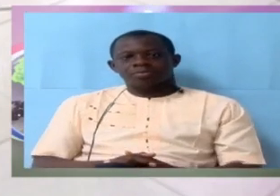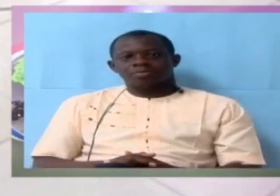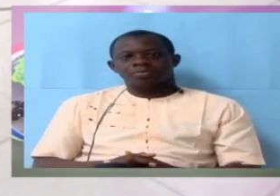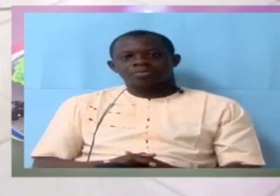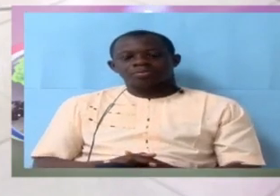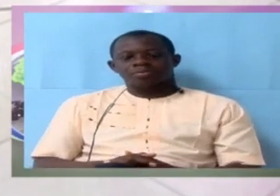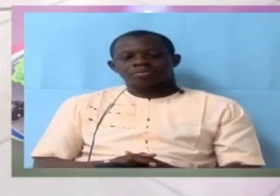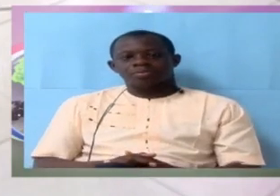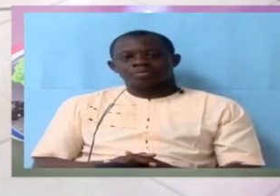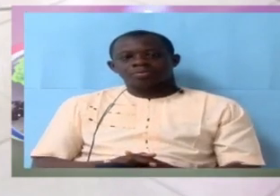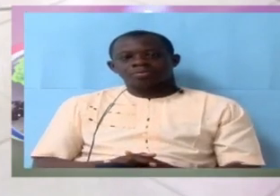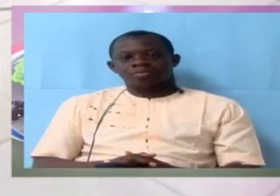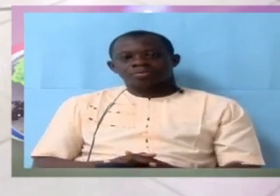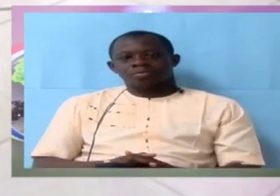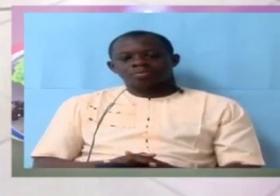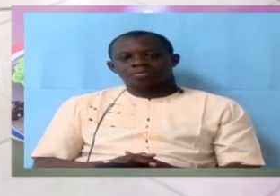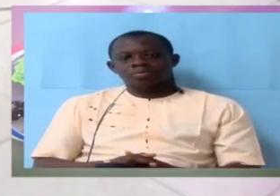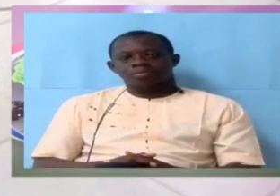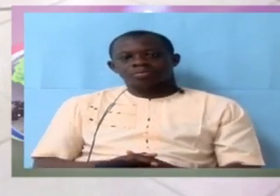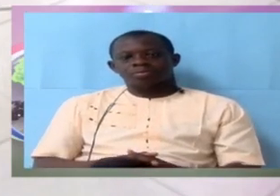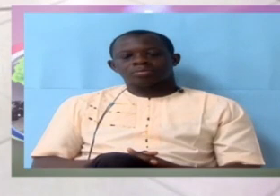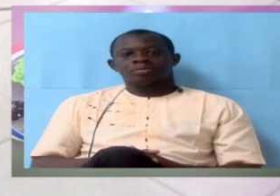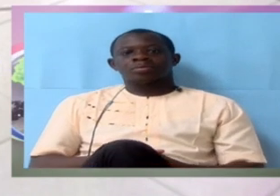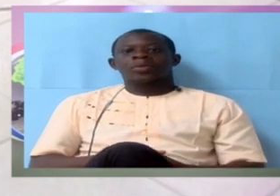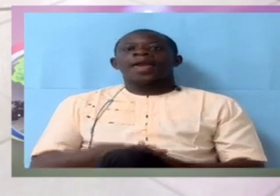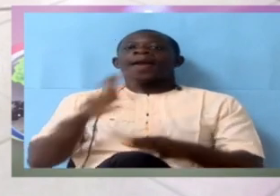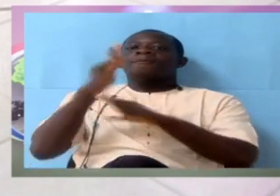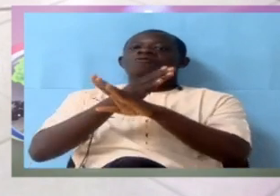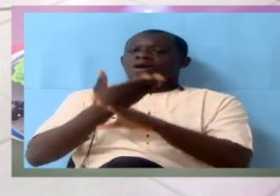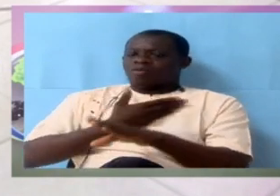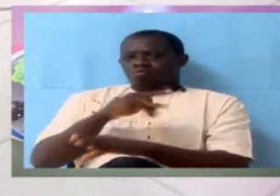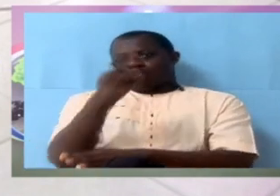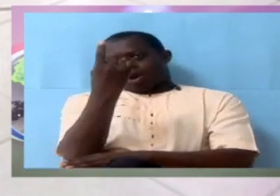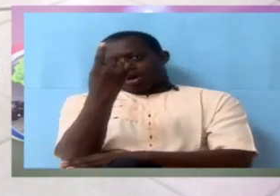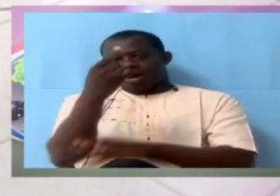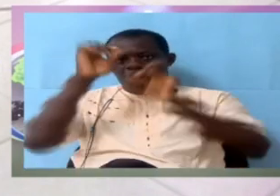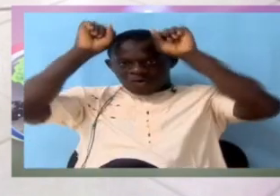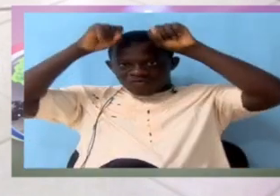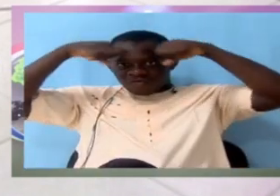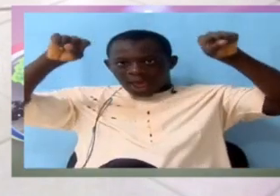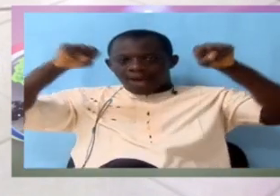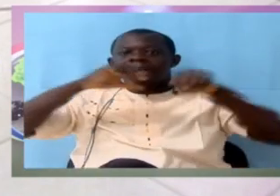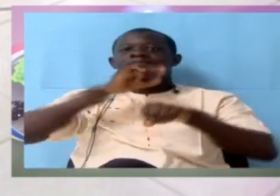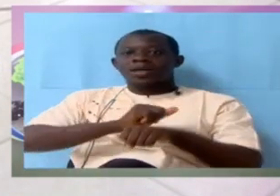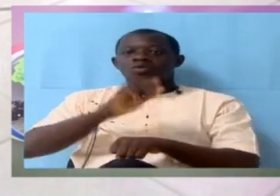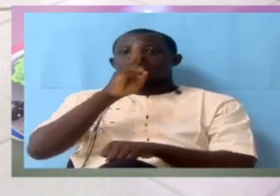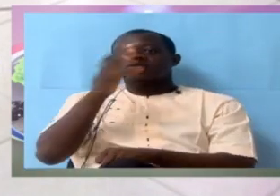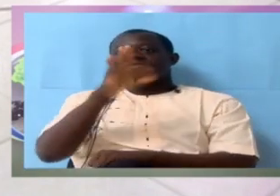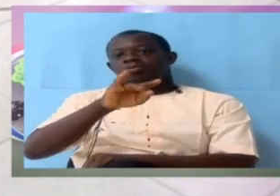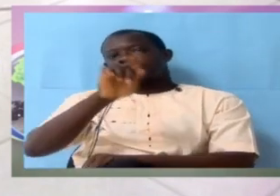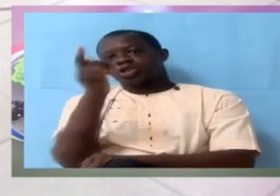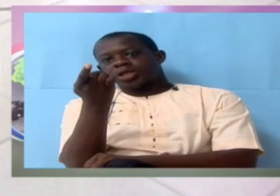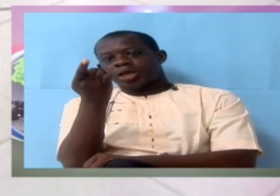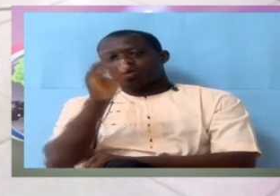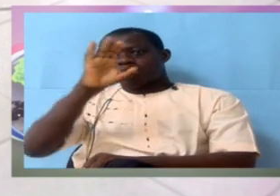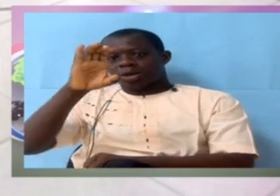le. Habe sile Angleterre. There was one fuller man who is a Guinean, but he